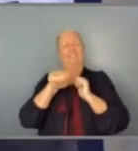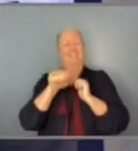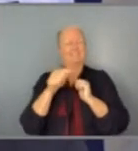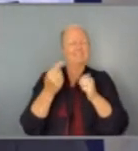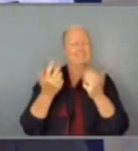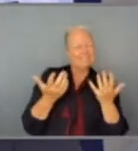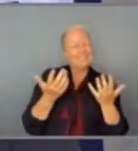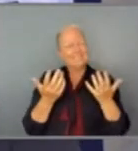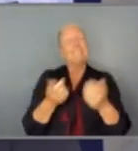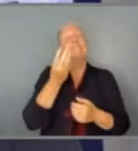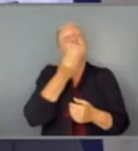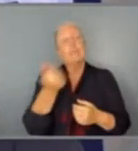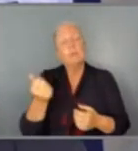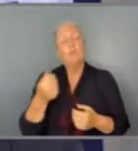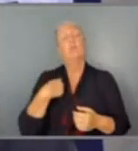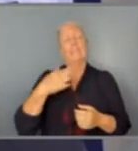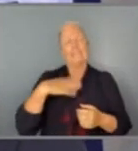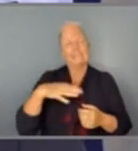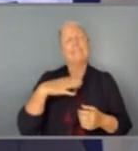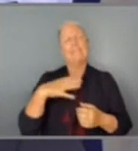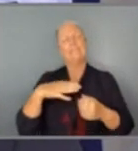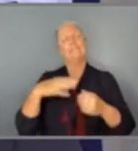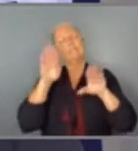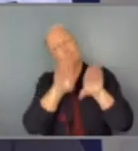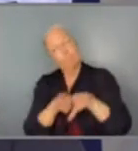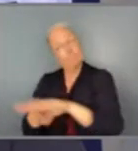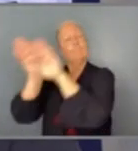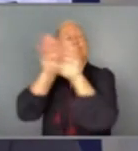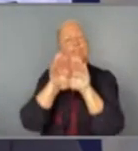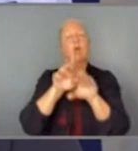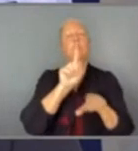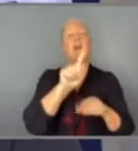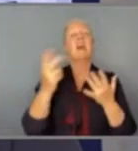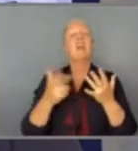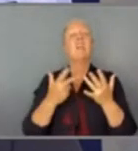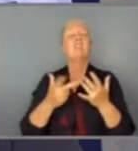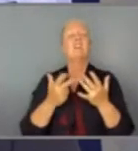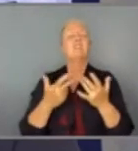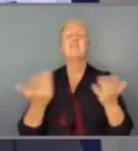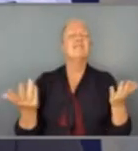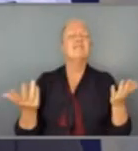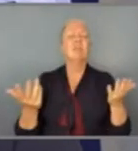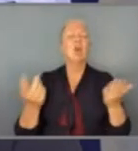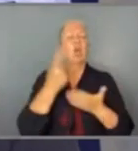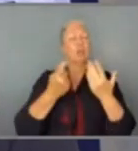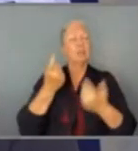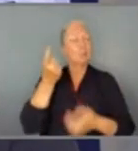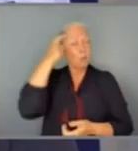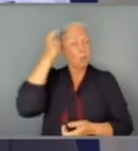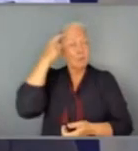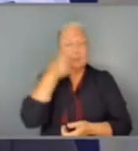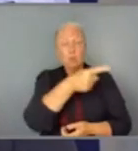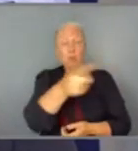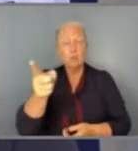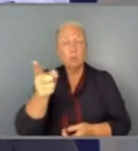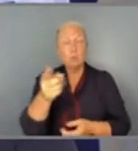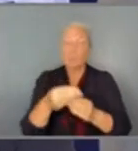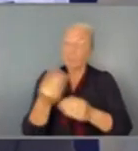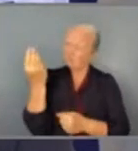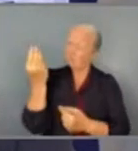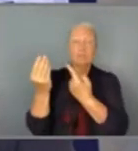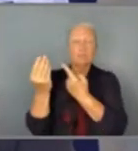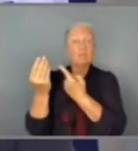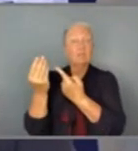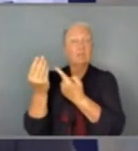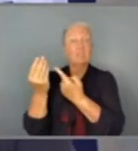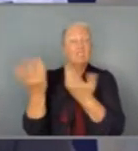things that do require uniformity. There are other things that just require common sense. This one just requires some